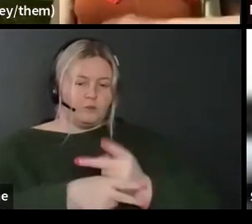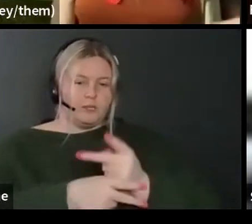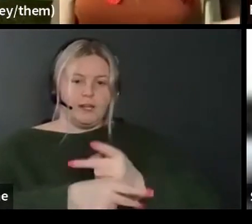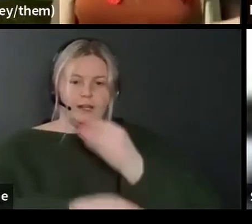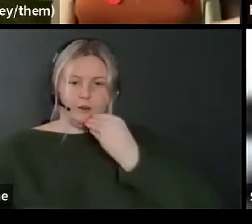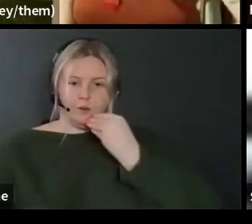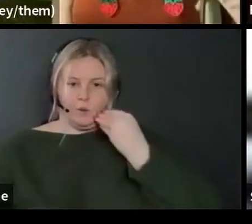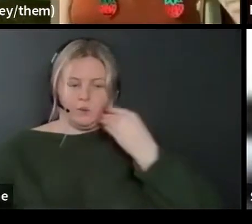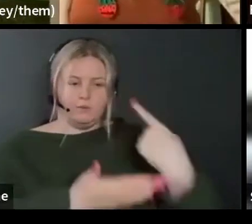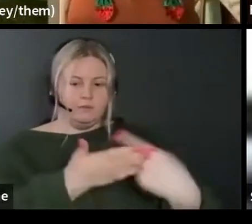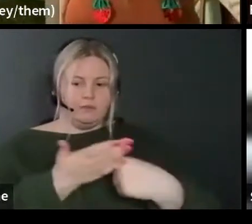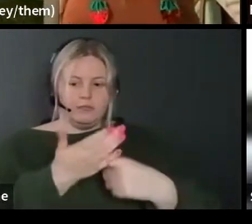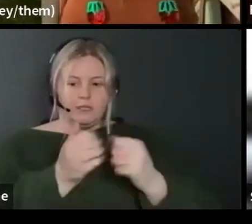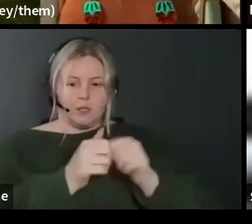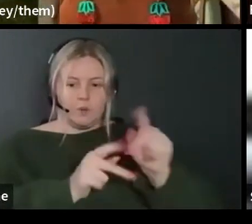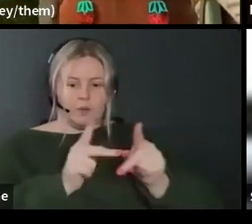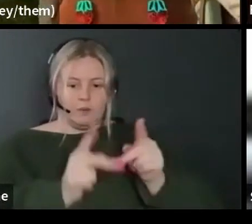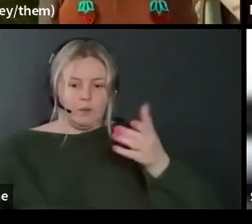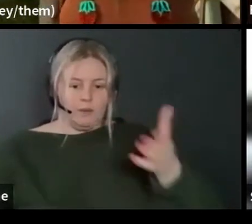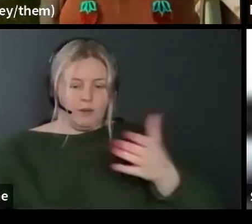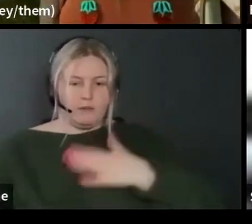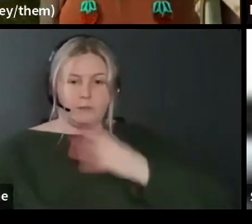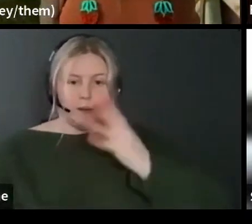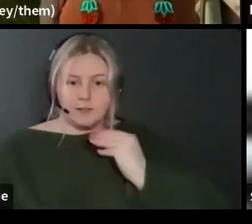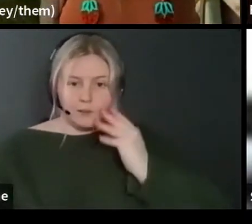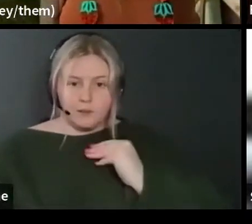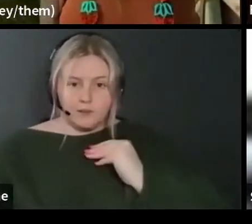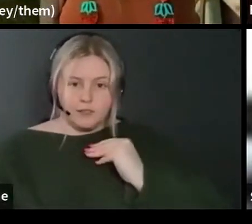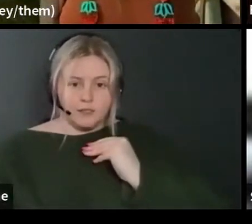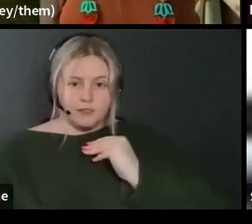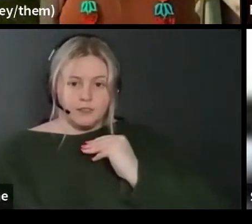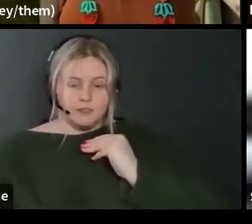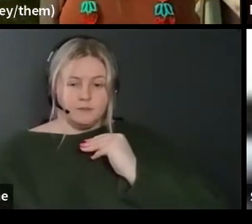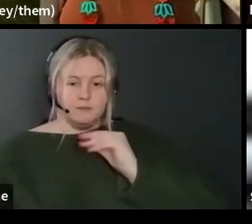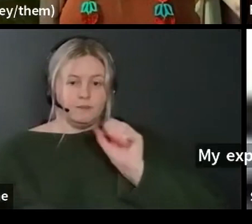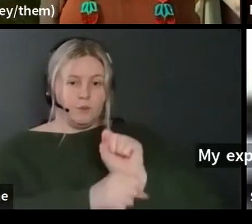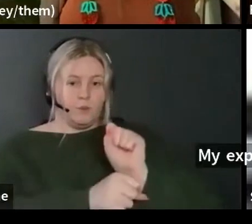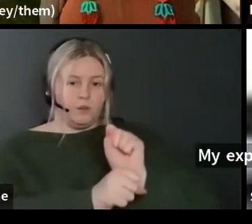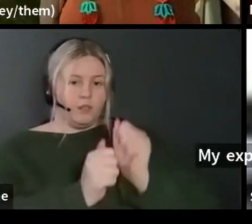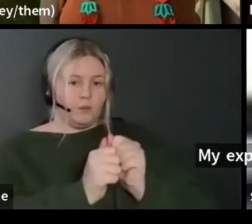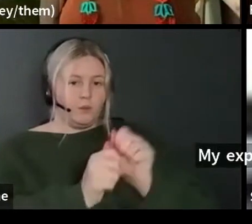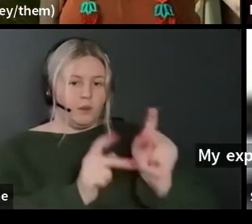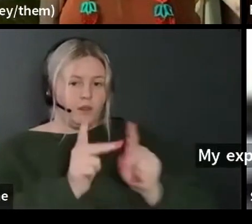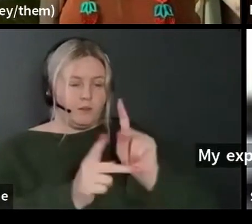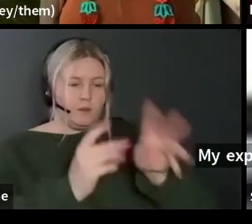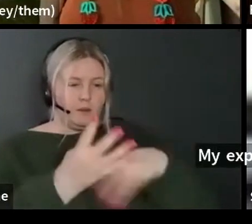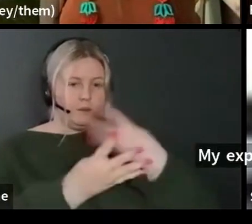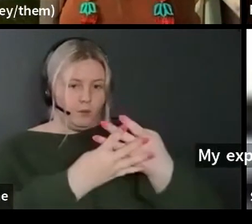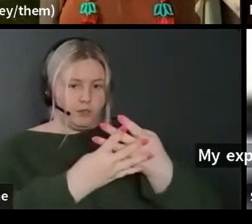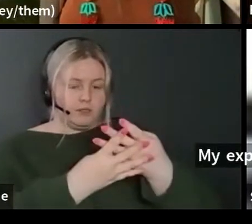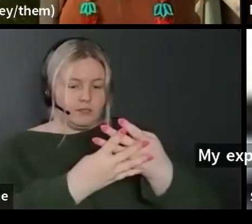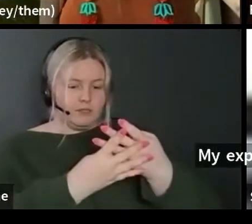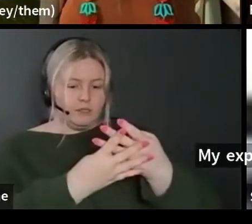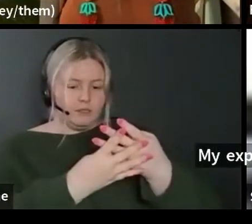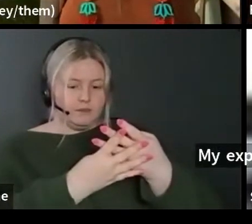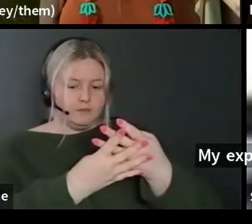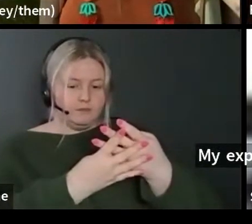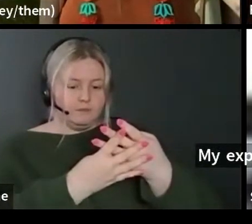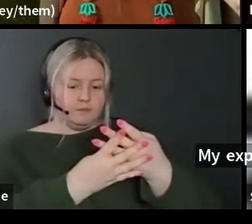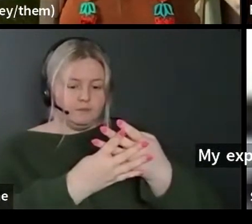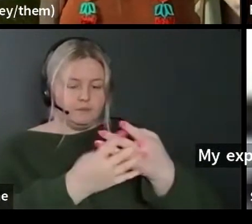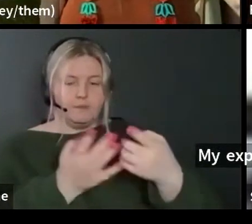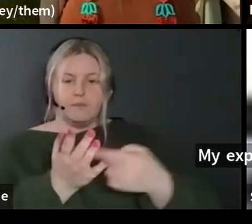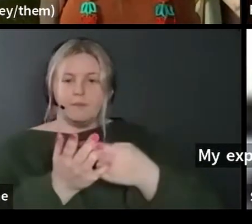there, and my experiences working with folks in prisons and things like that, something that I